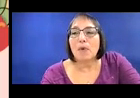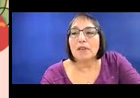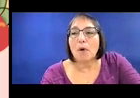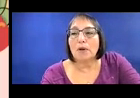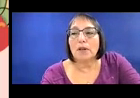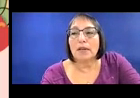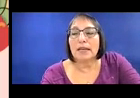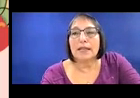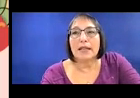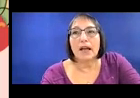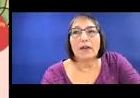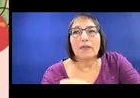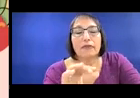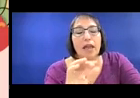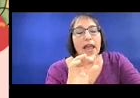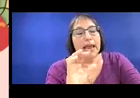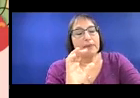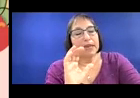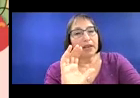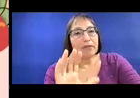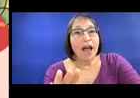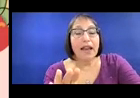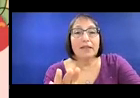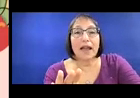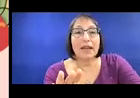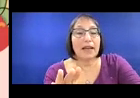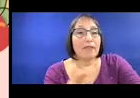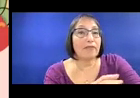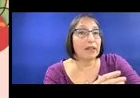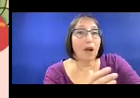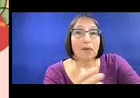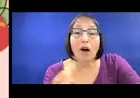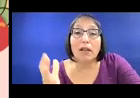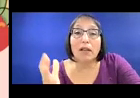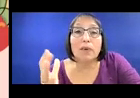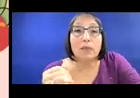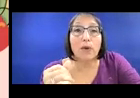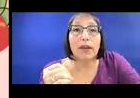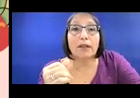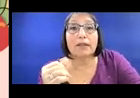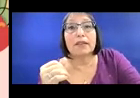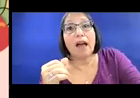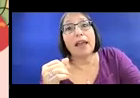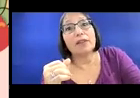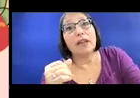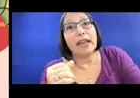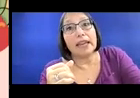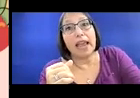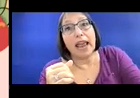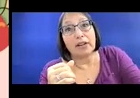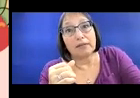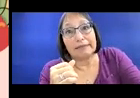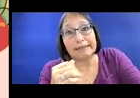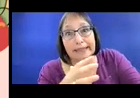it multi-modal in the sense of, because of the high anxiety, and I have a feeling probably all of you experienced this high anxiety